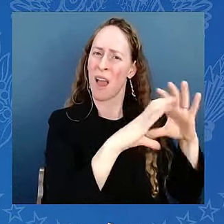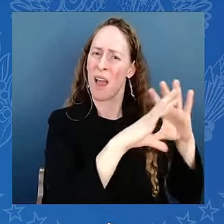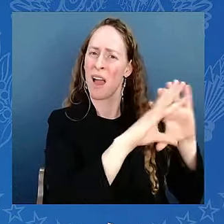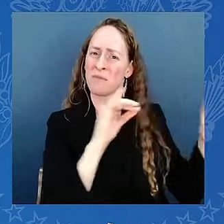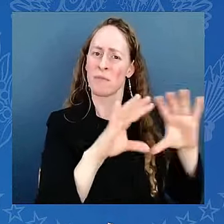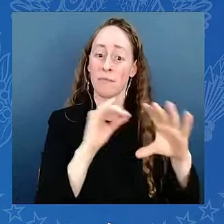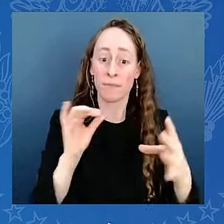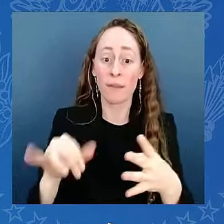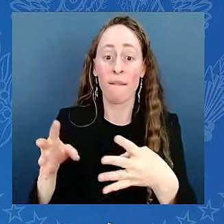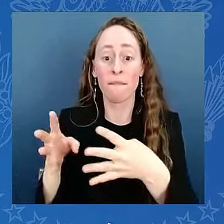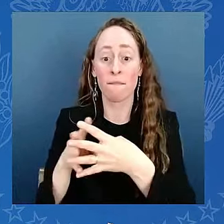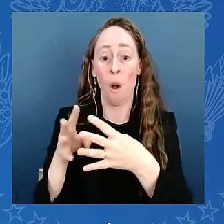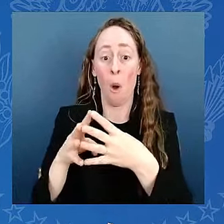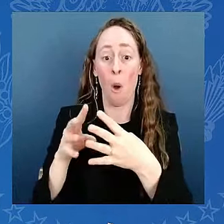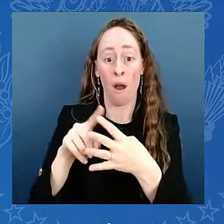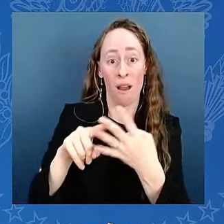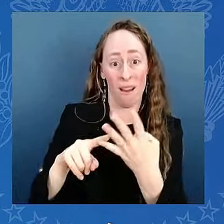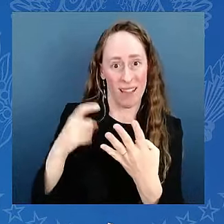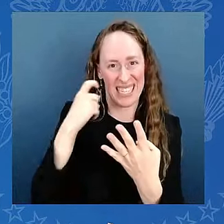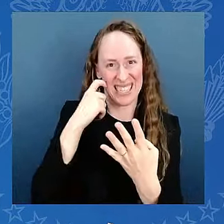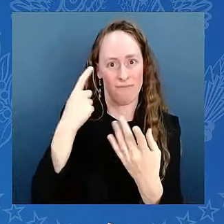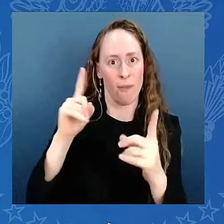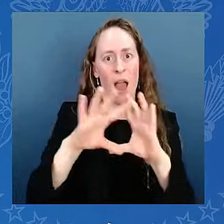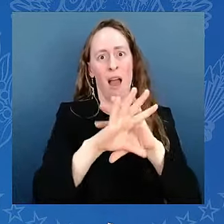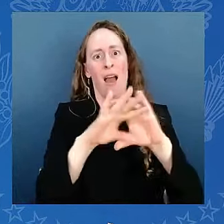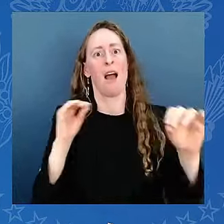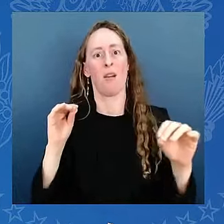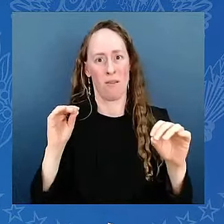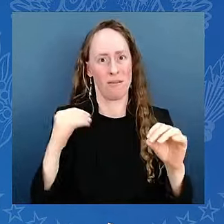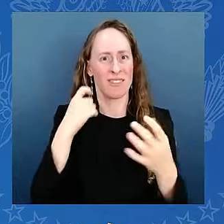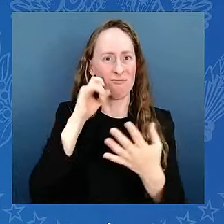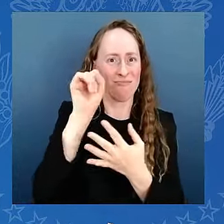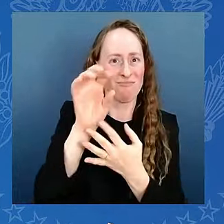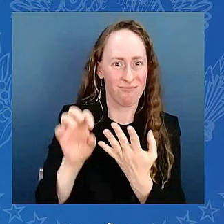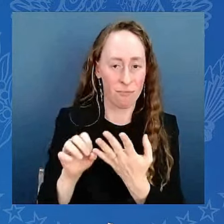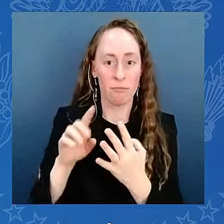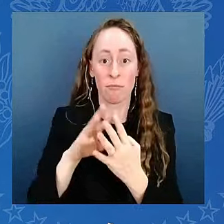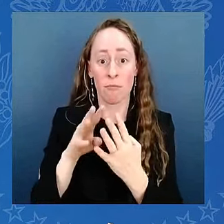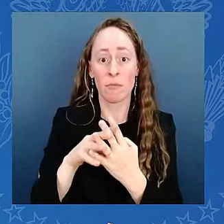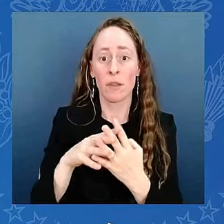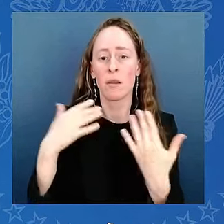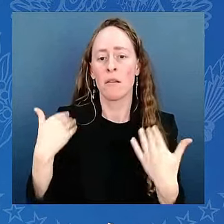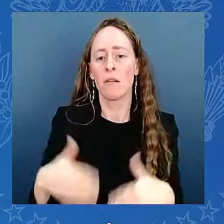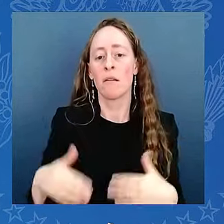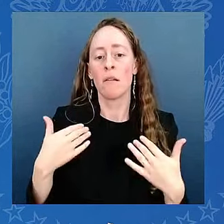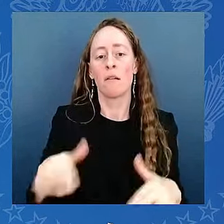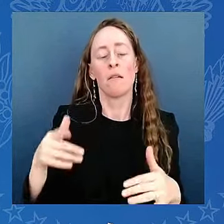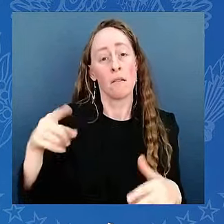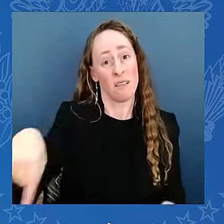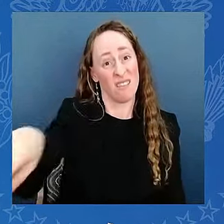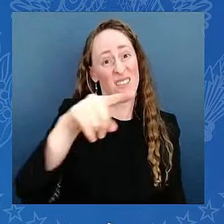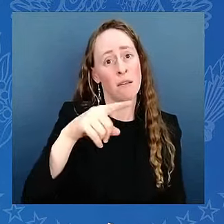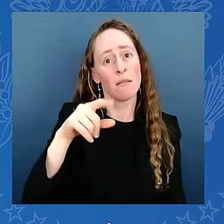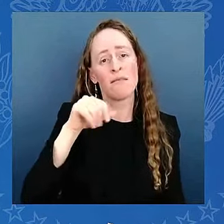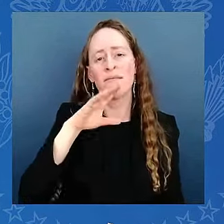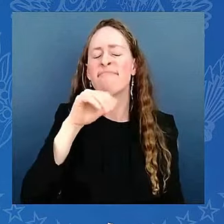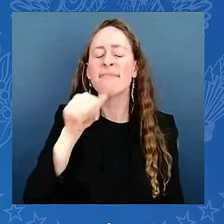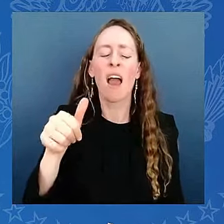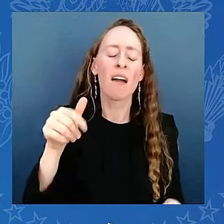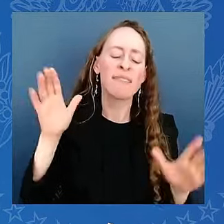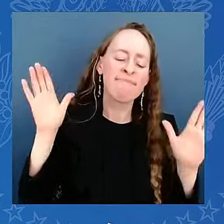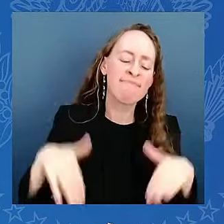their families. They never gave up hope. We can't imagine what they've been through, all